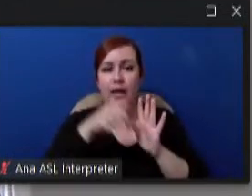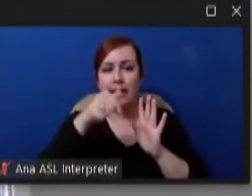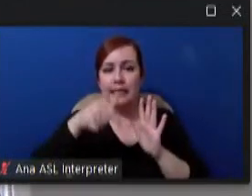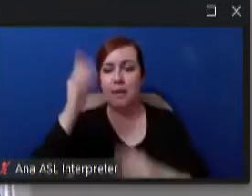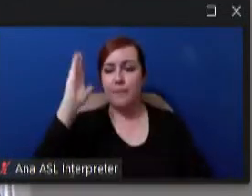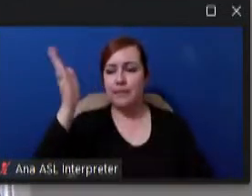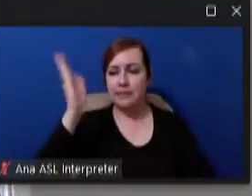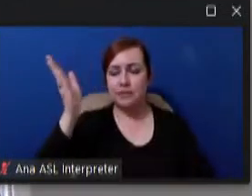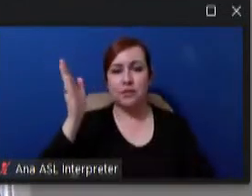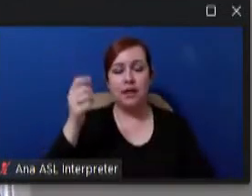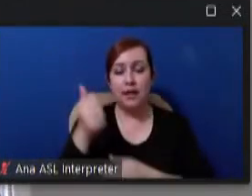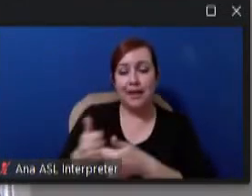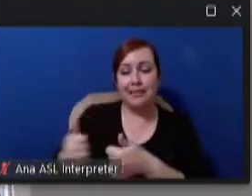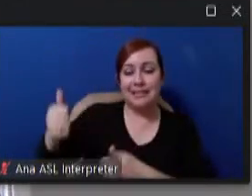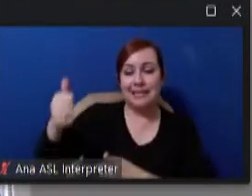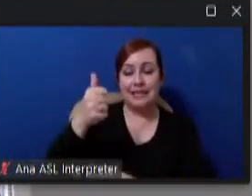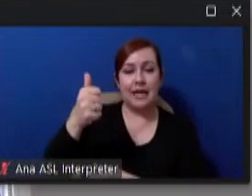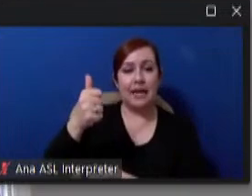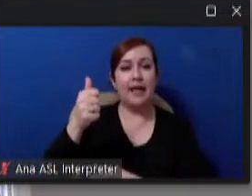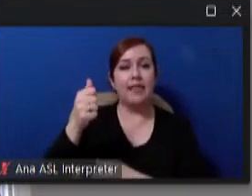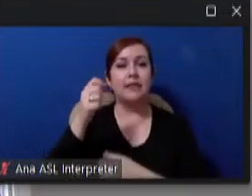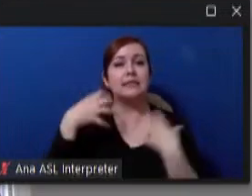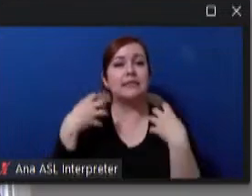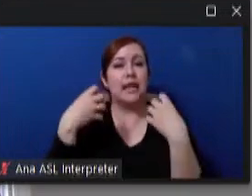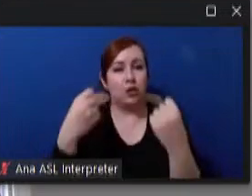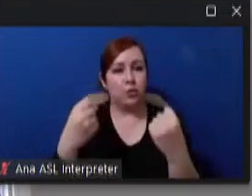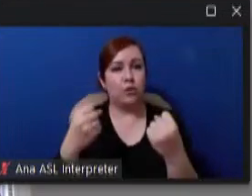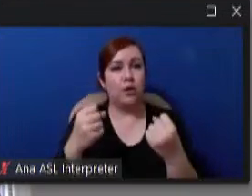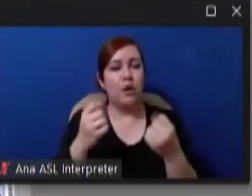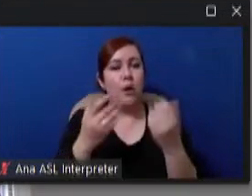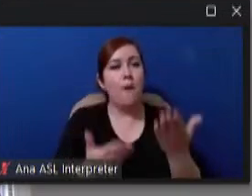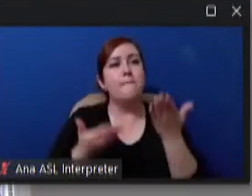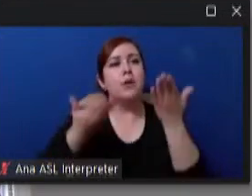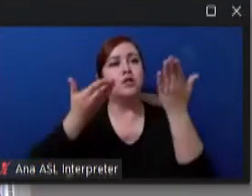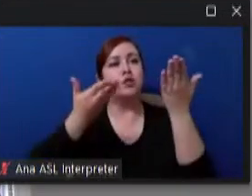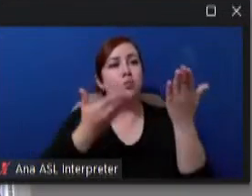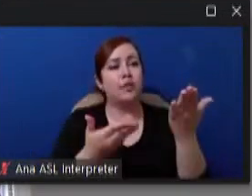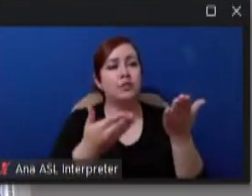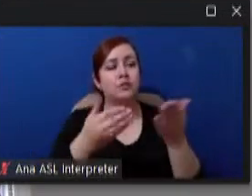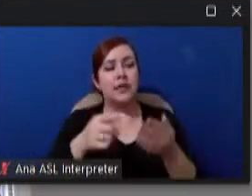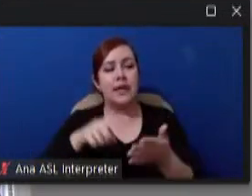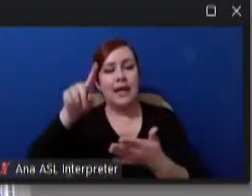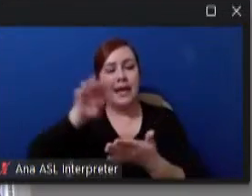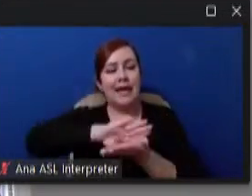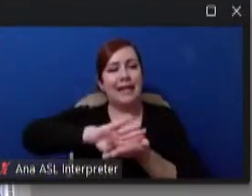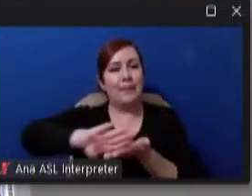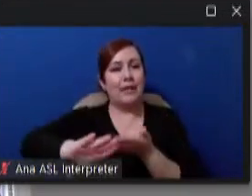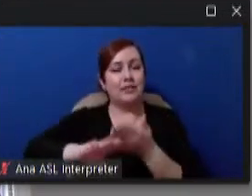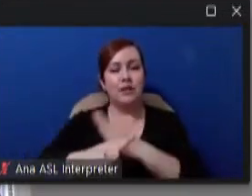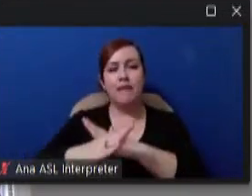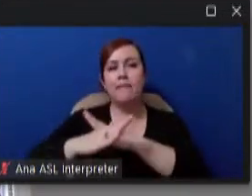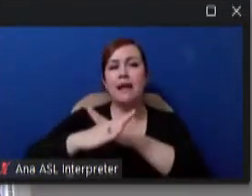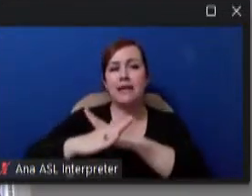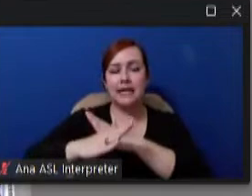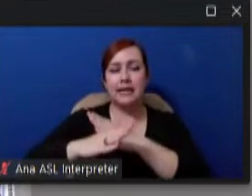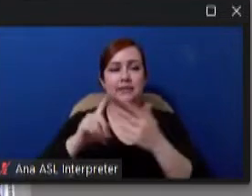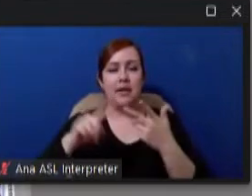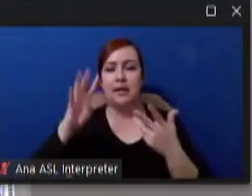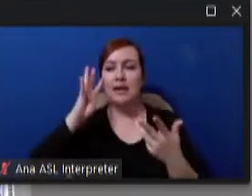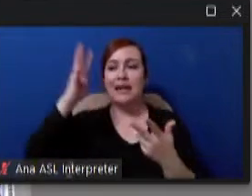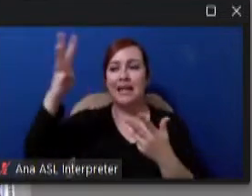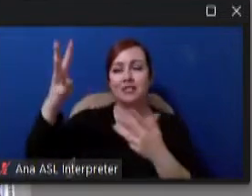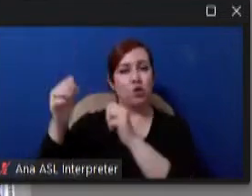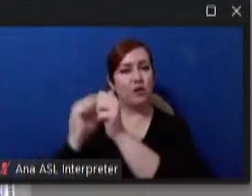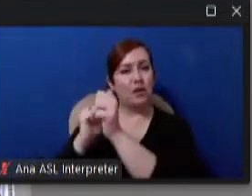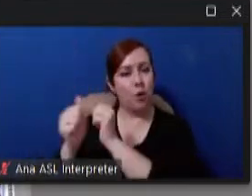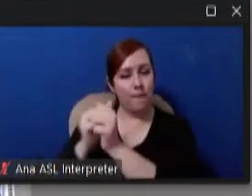this report. First, the Health Secretariat. They must have enough budget and the elimination of all